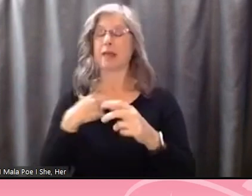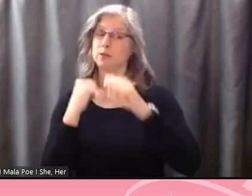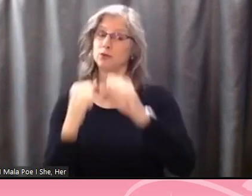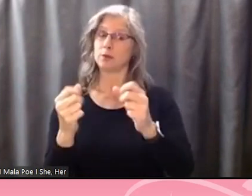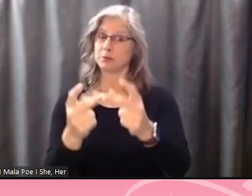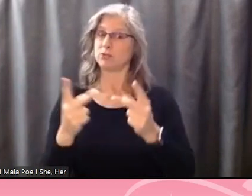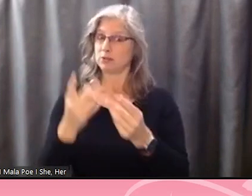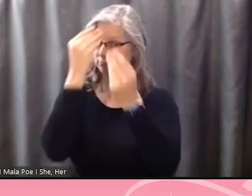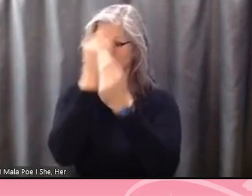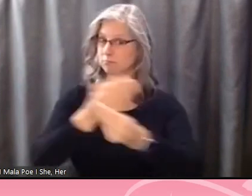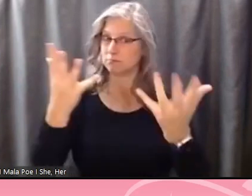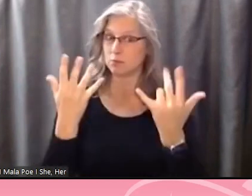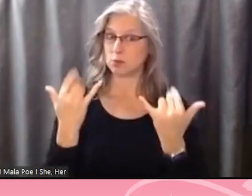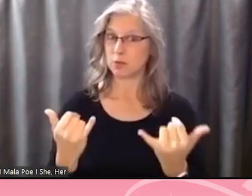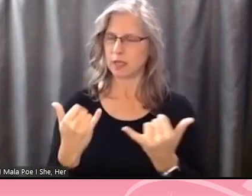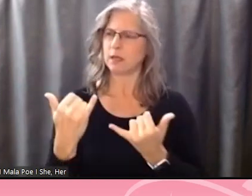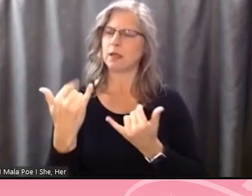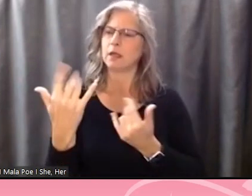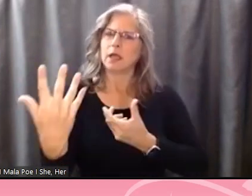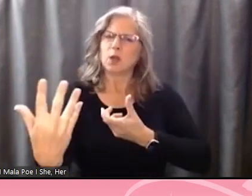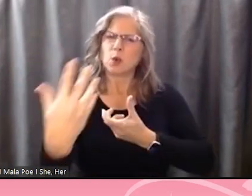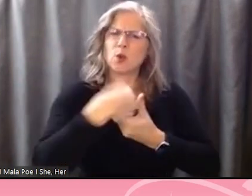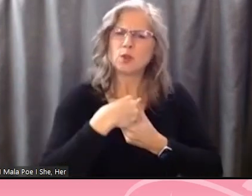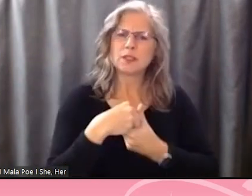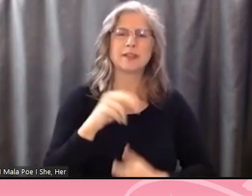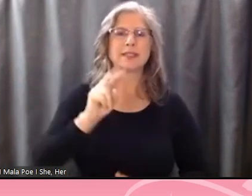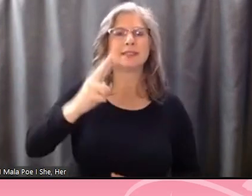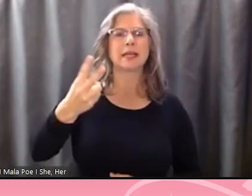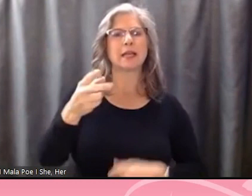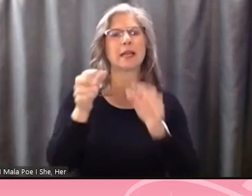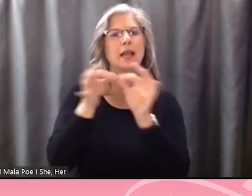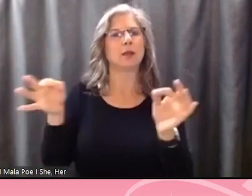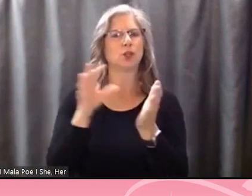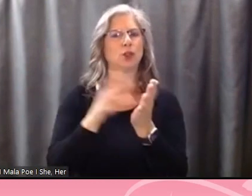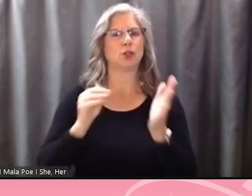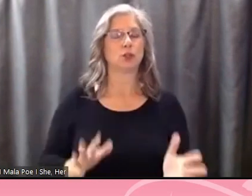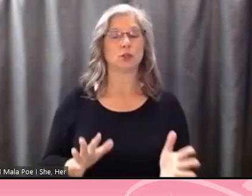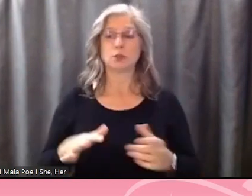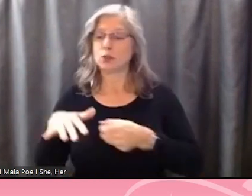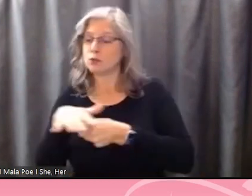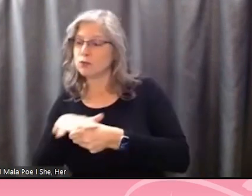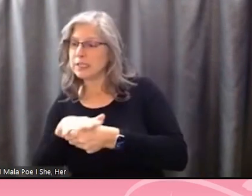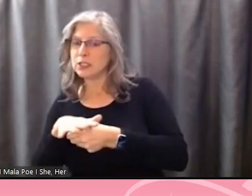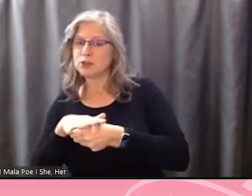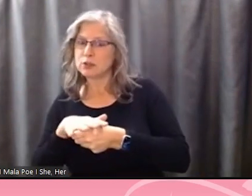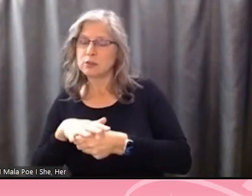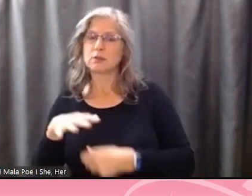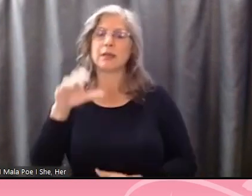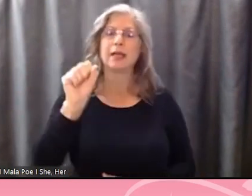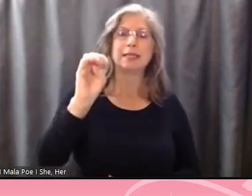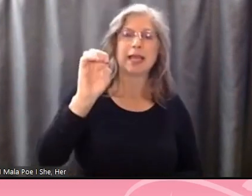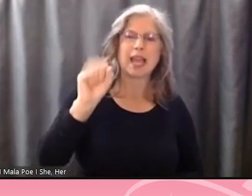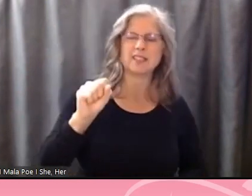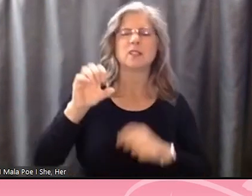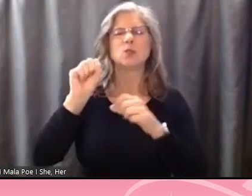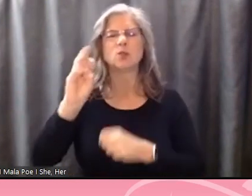with you today, inclusive of second language learners, regional and socioethnic versions